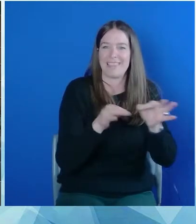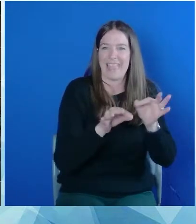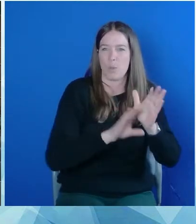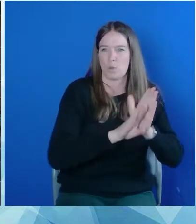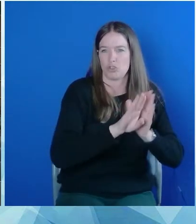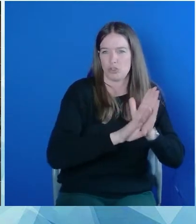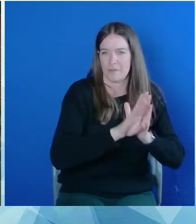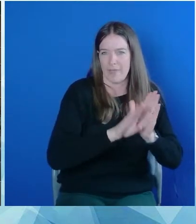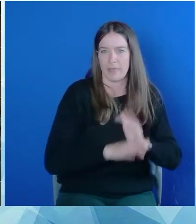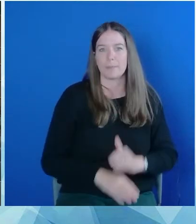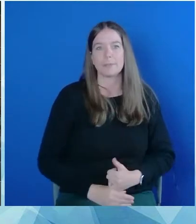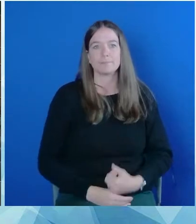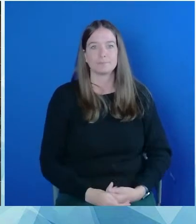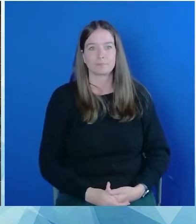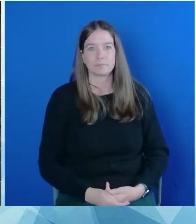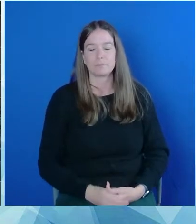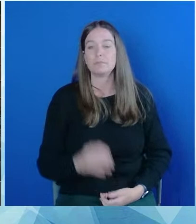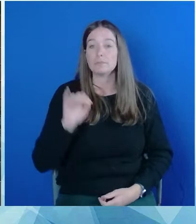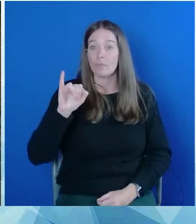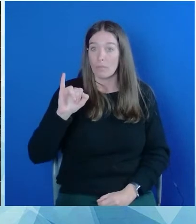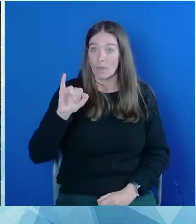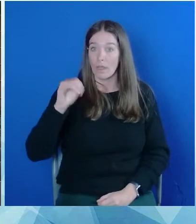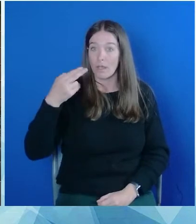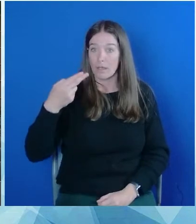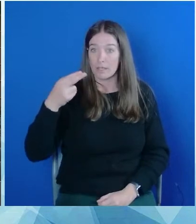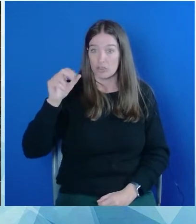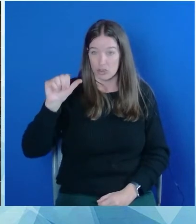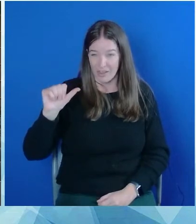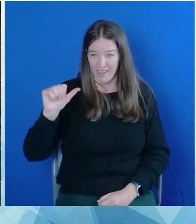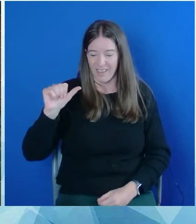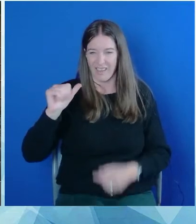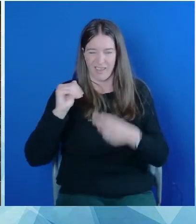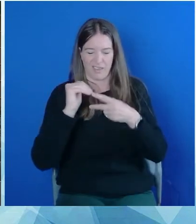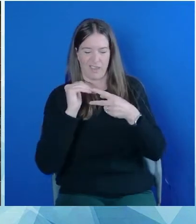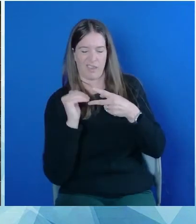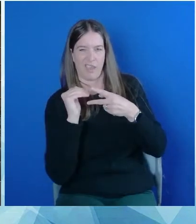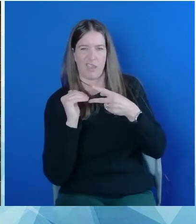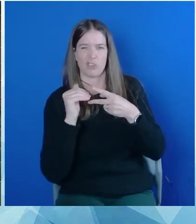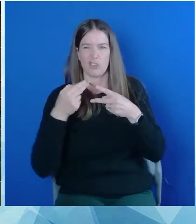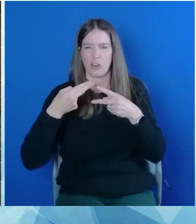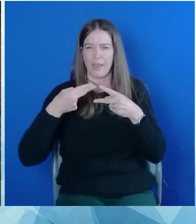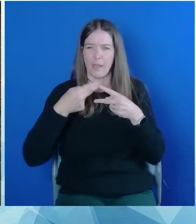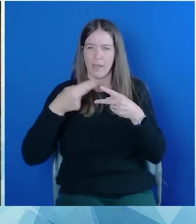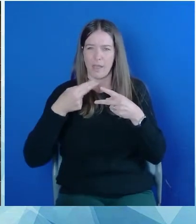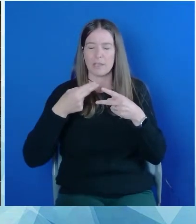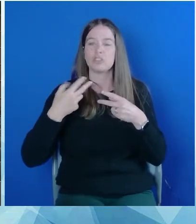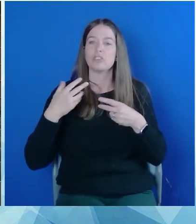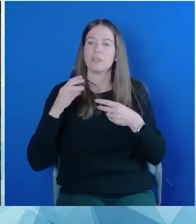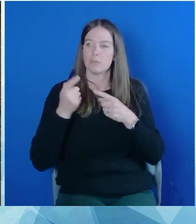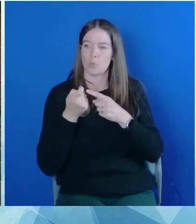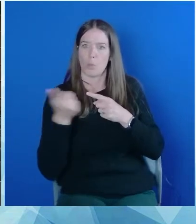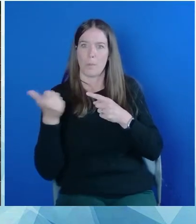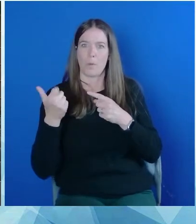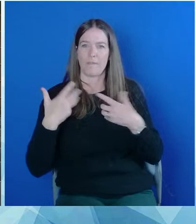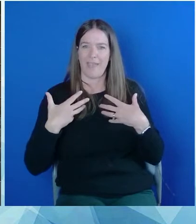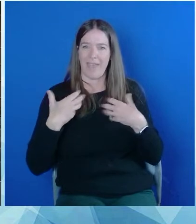IHA, as again, I noticed under H, we're removing health and safety education, and I would like to